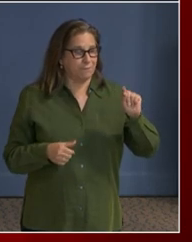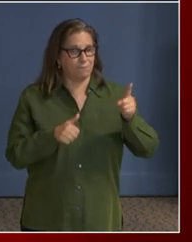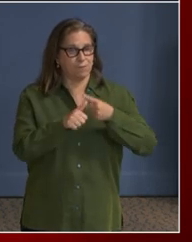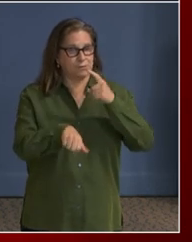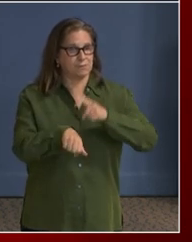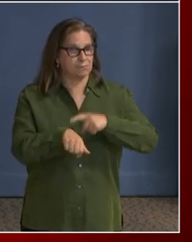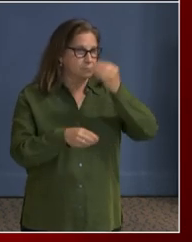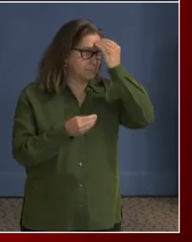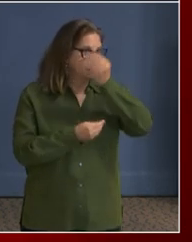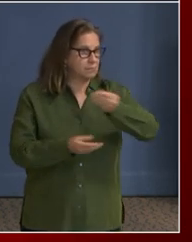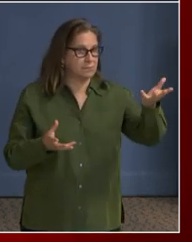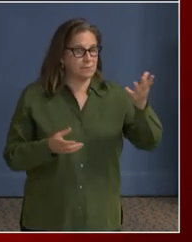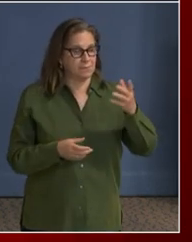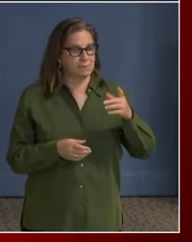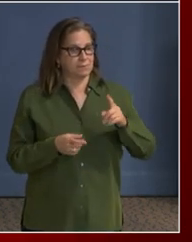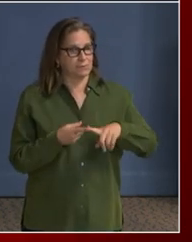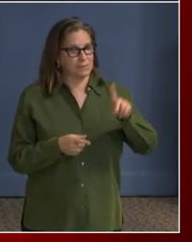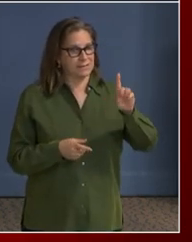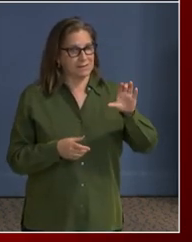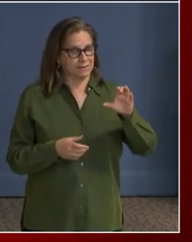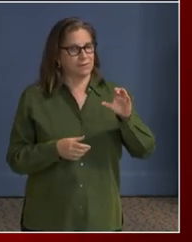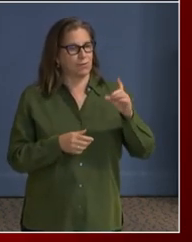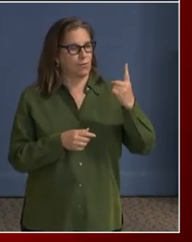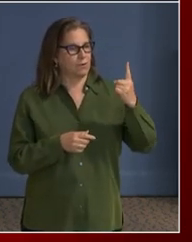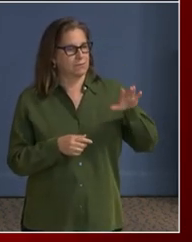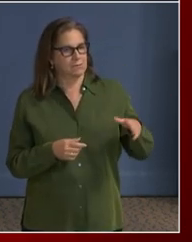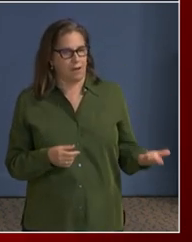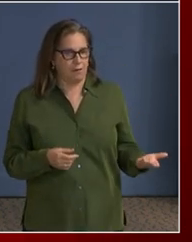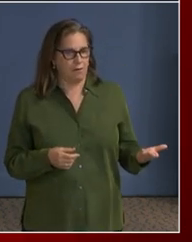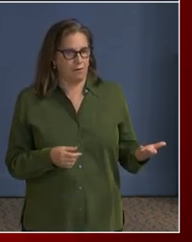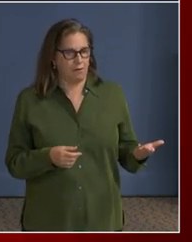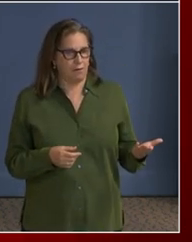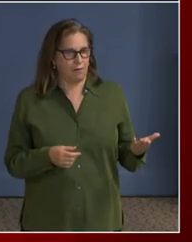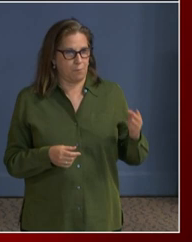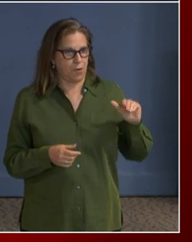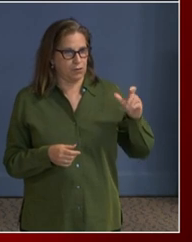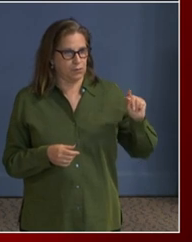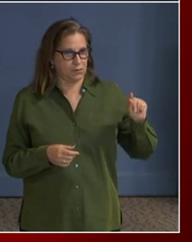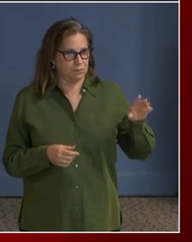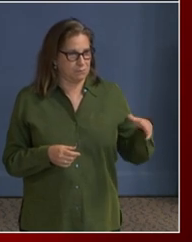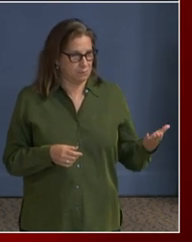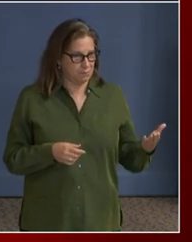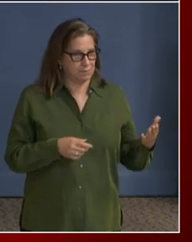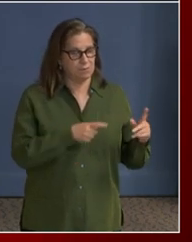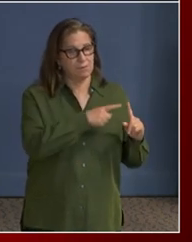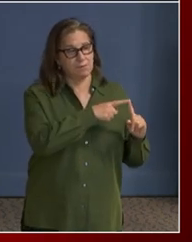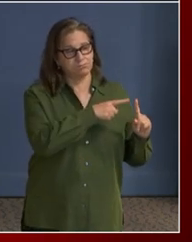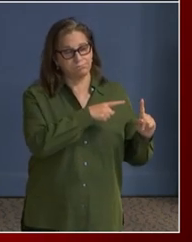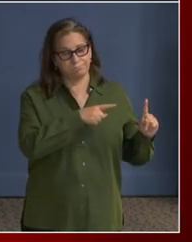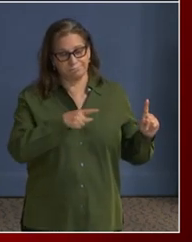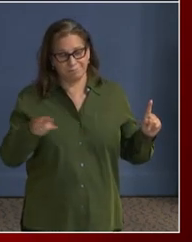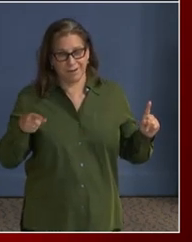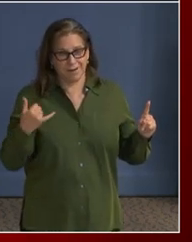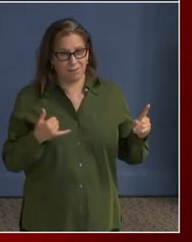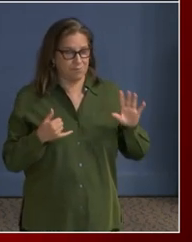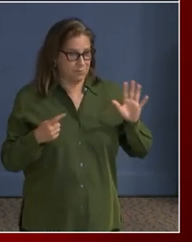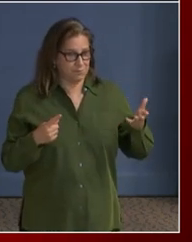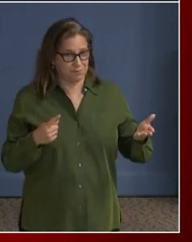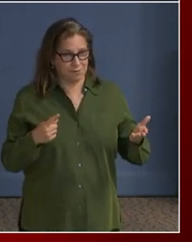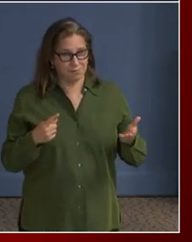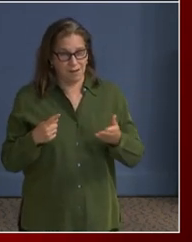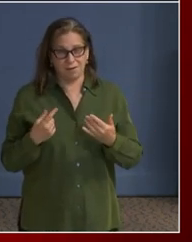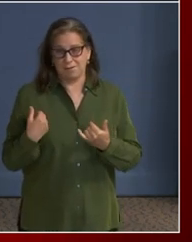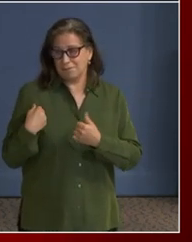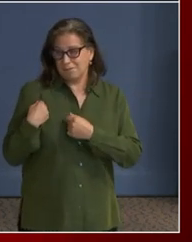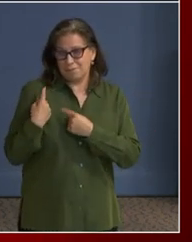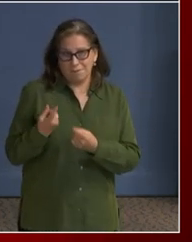who lost life to the virus. And this is the first time since then that we have gone 4 days with no